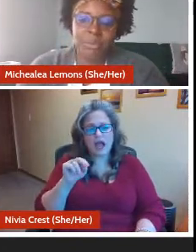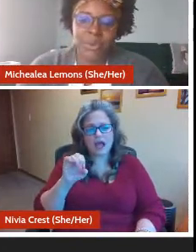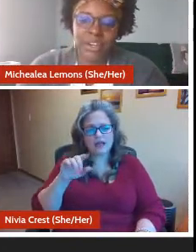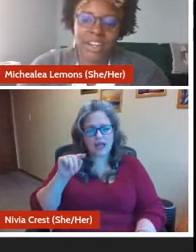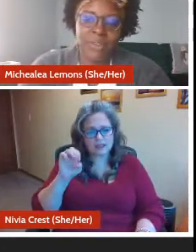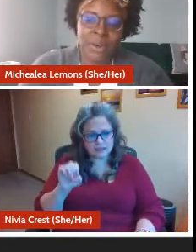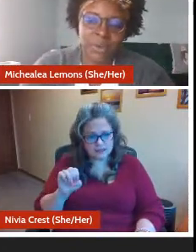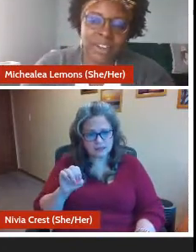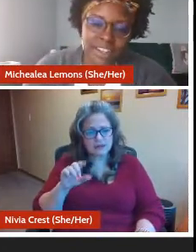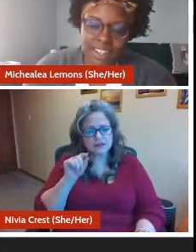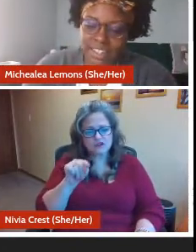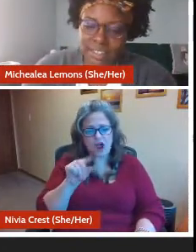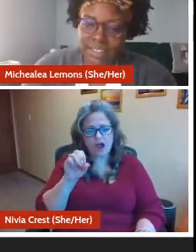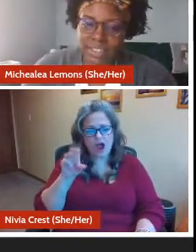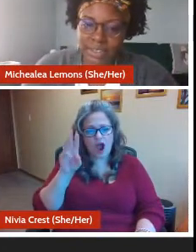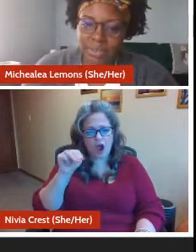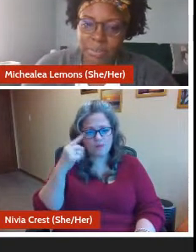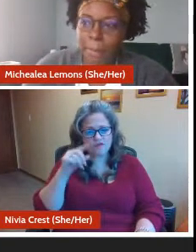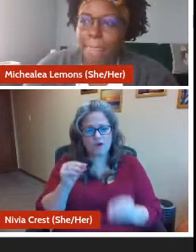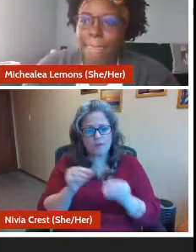rjannette.com for more of her work.